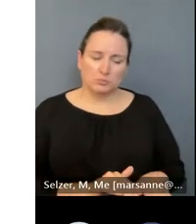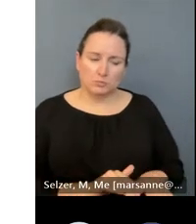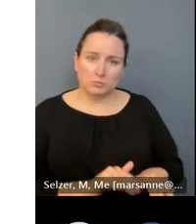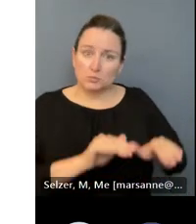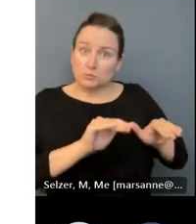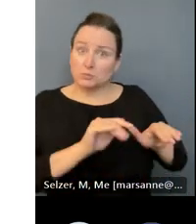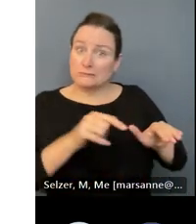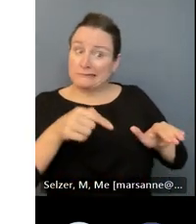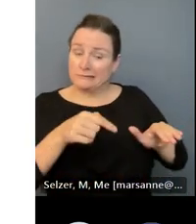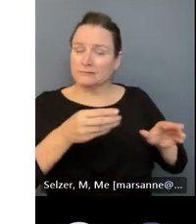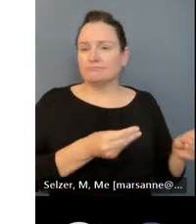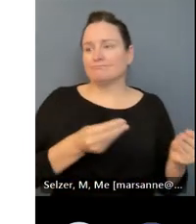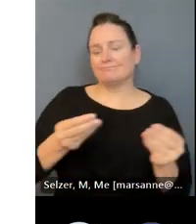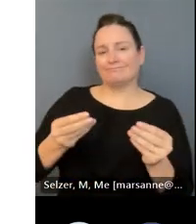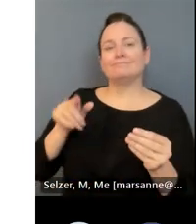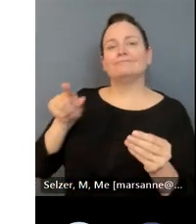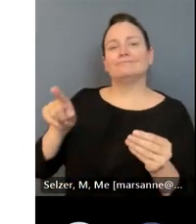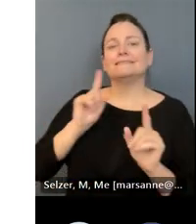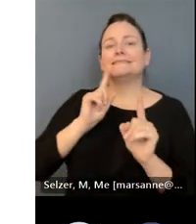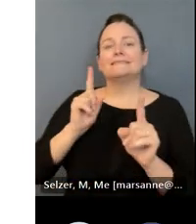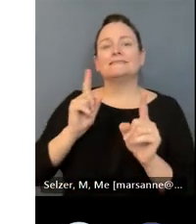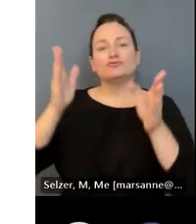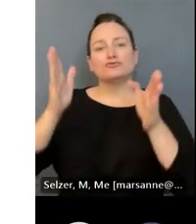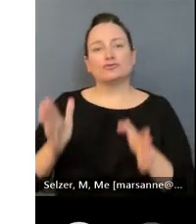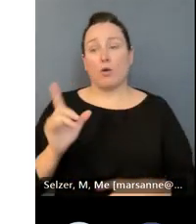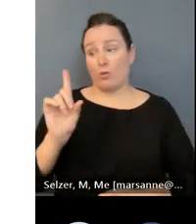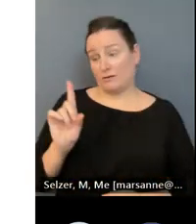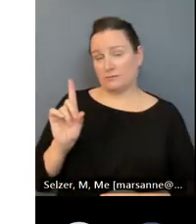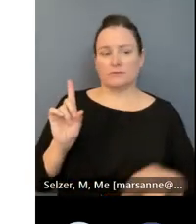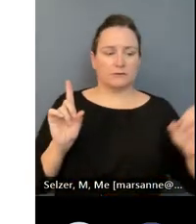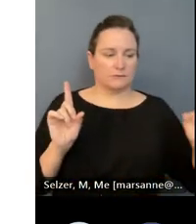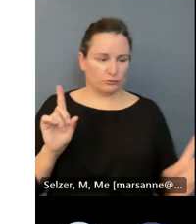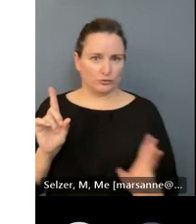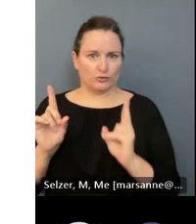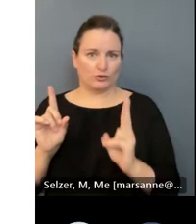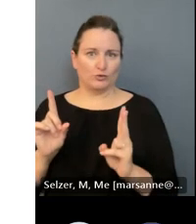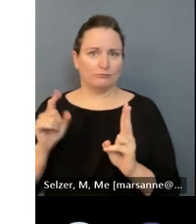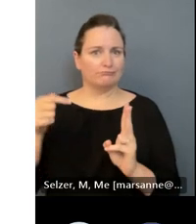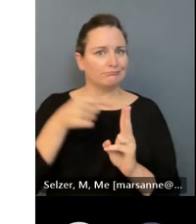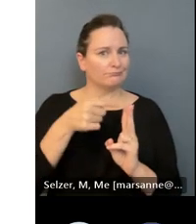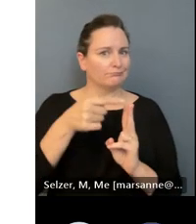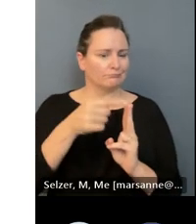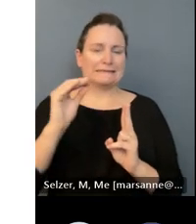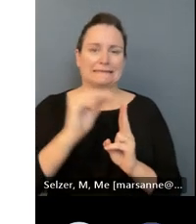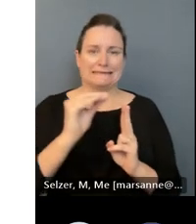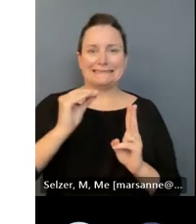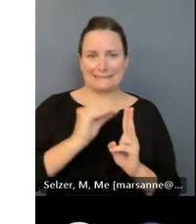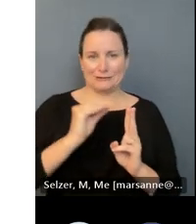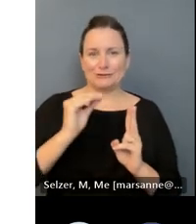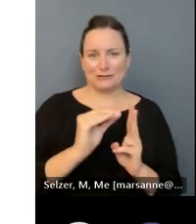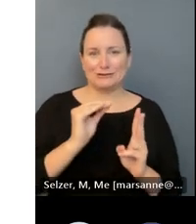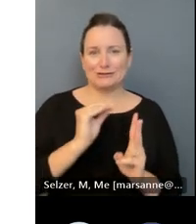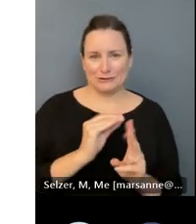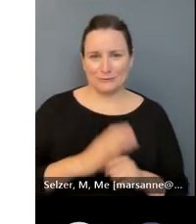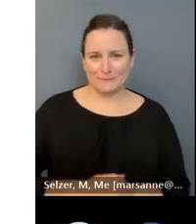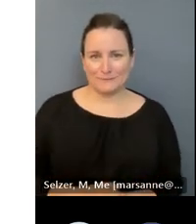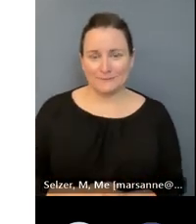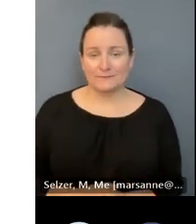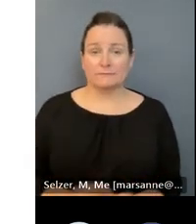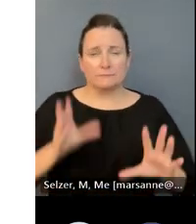per teacher, they work on different skills at each station. And then they end their day with an outdoor play